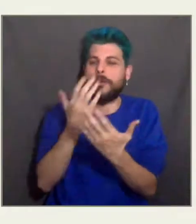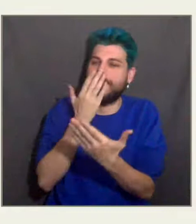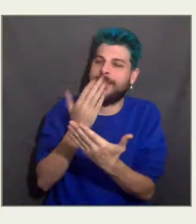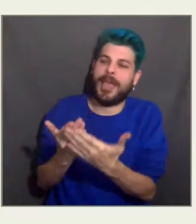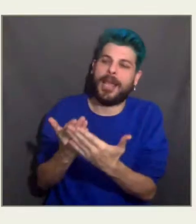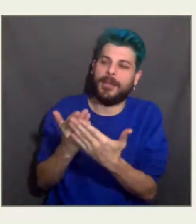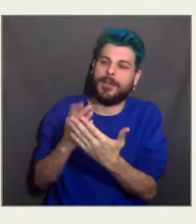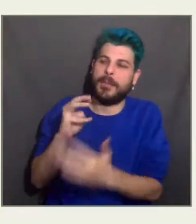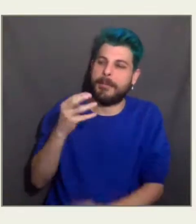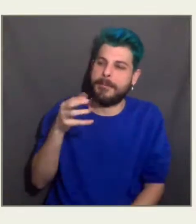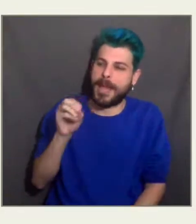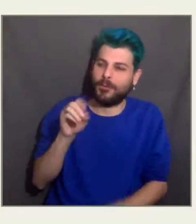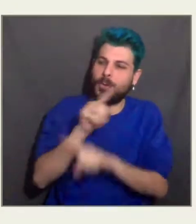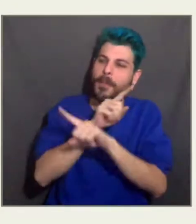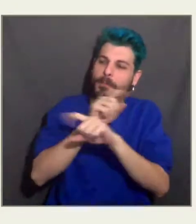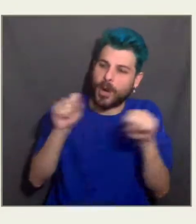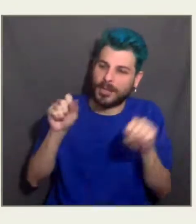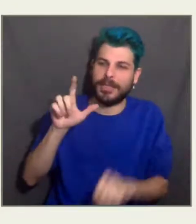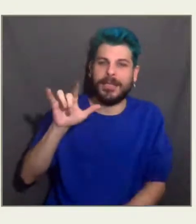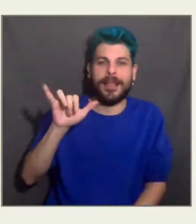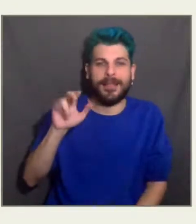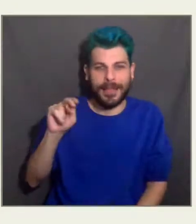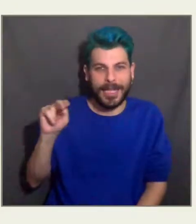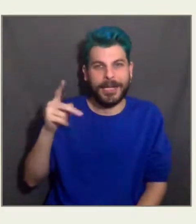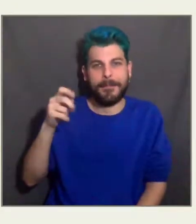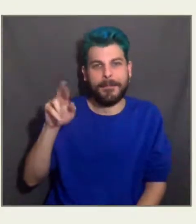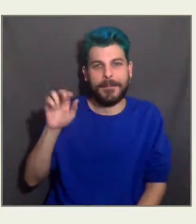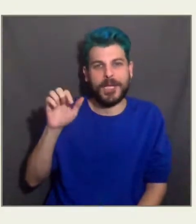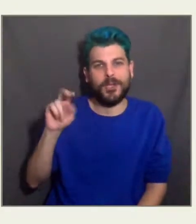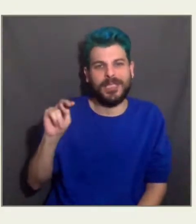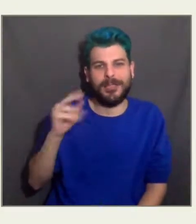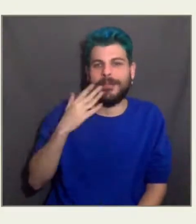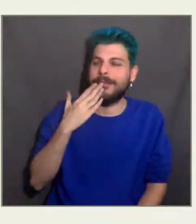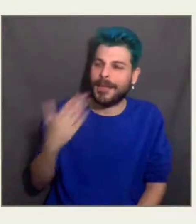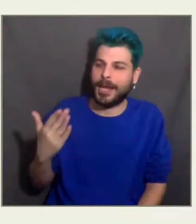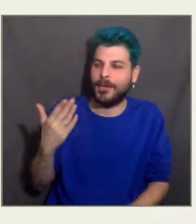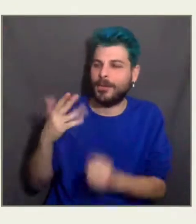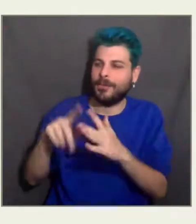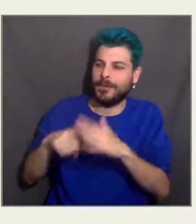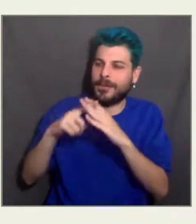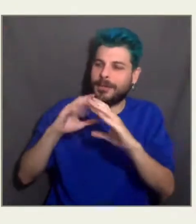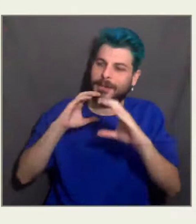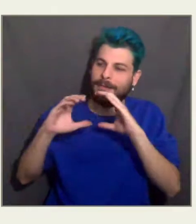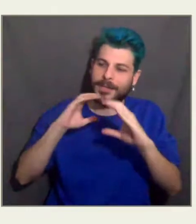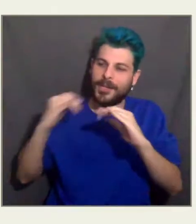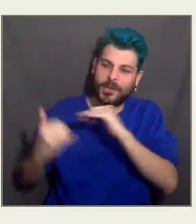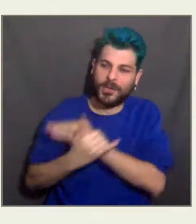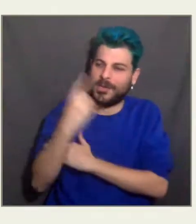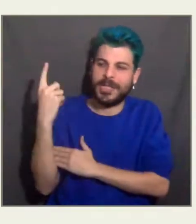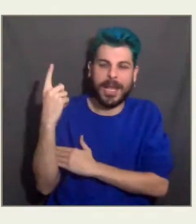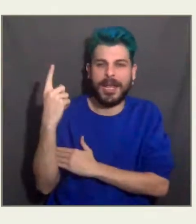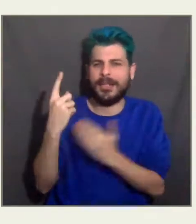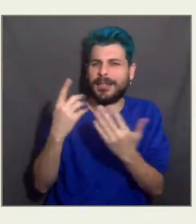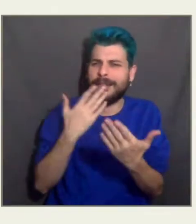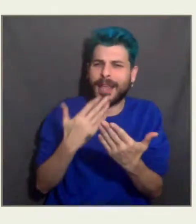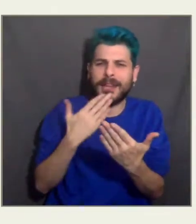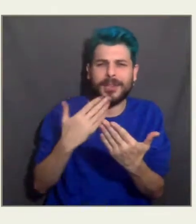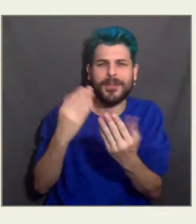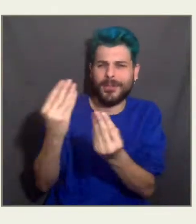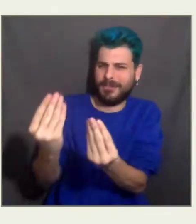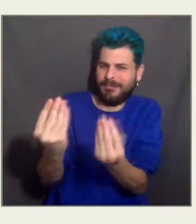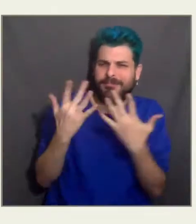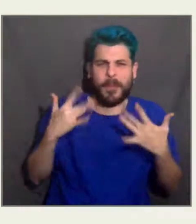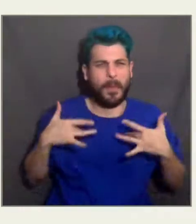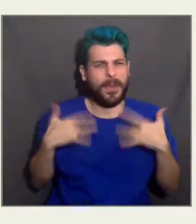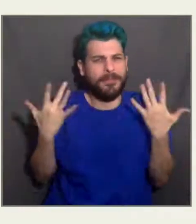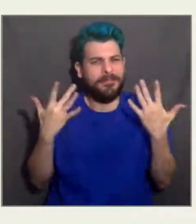Council President Lynn Peterson, for having a conversation with us today and also letting us know what's going on with Metro in our